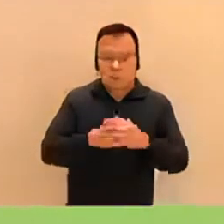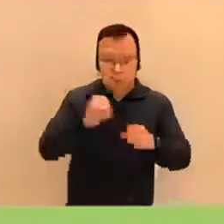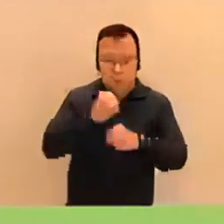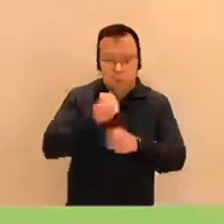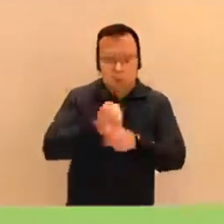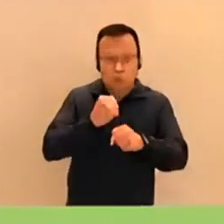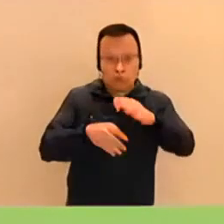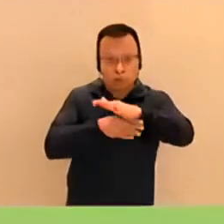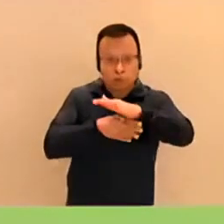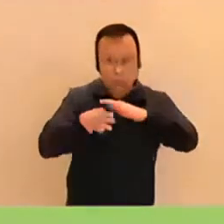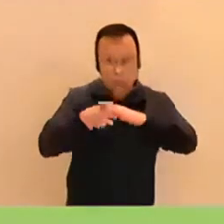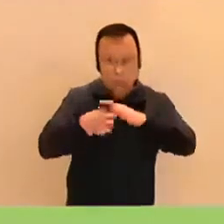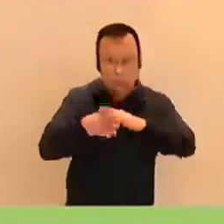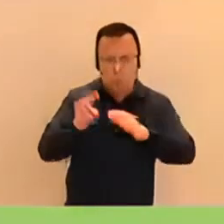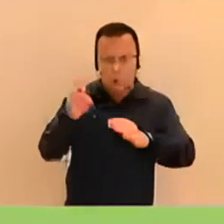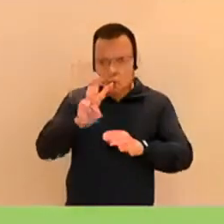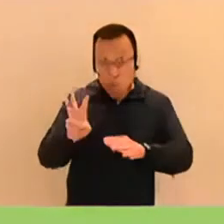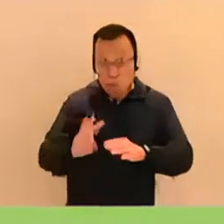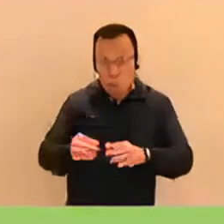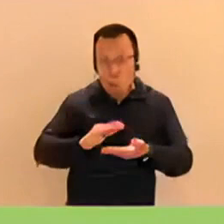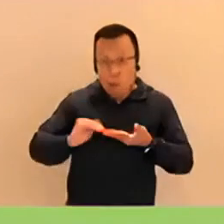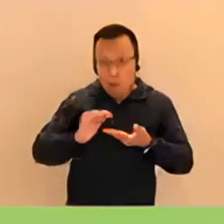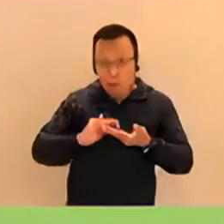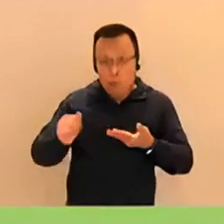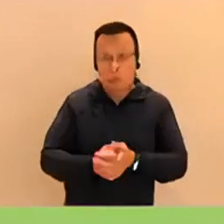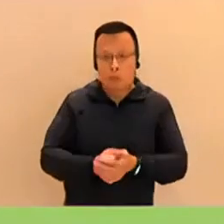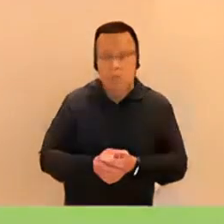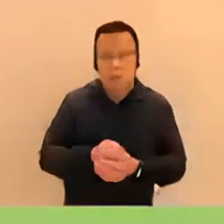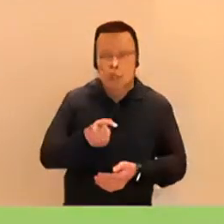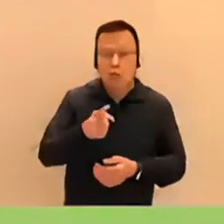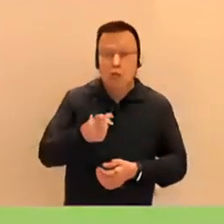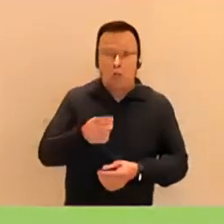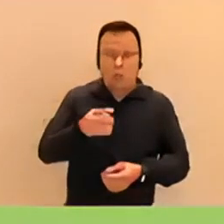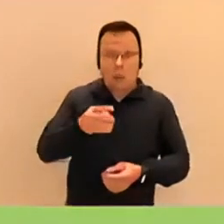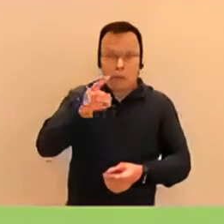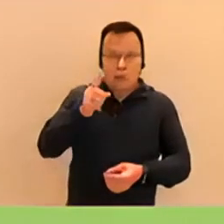to combat the impact of climate change.